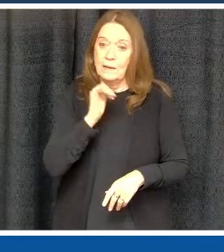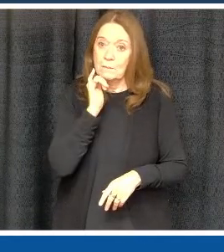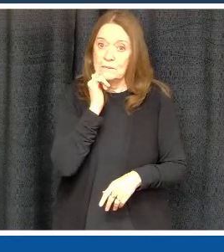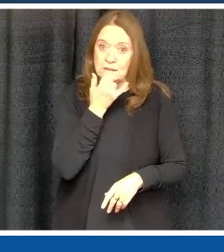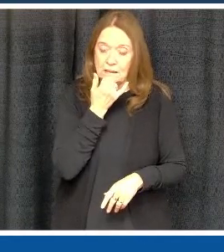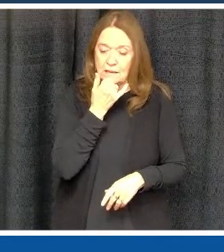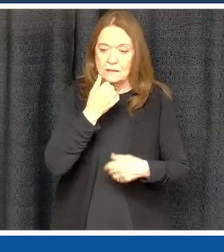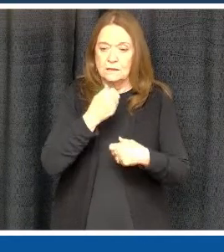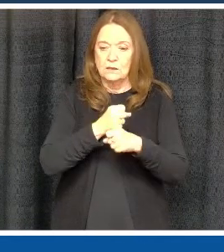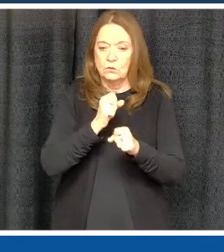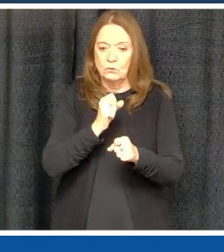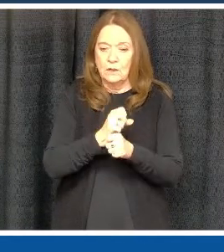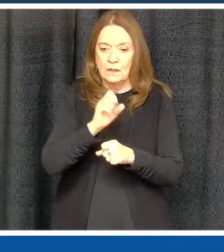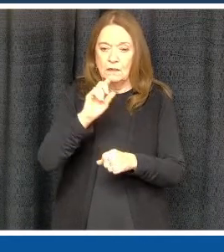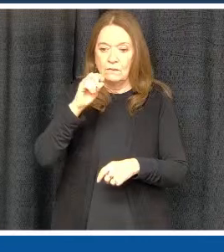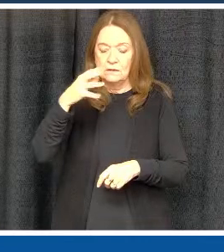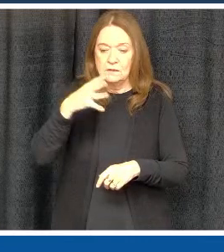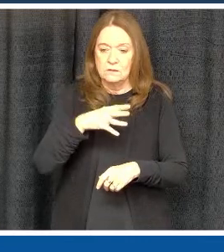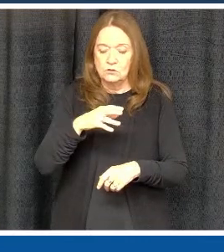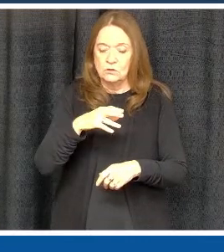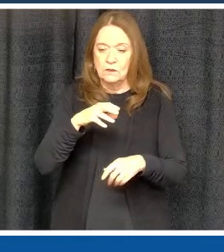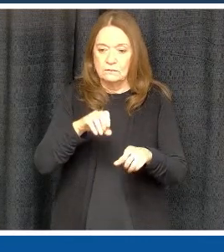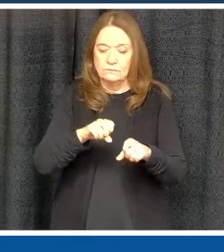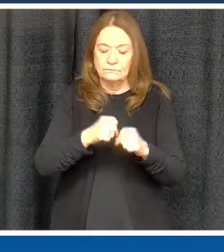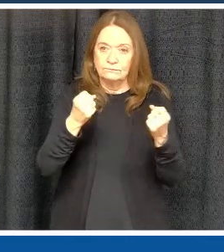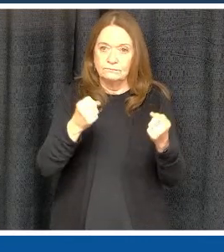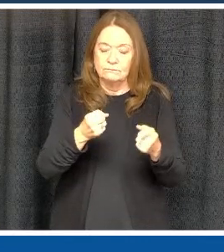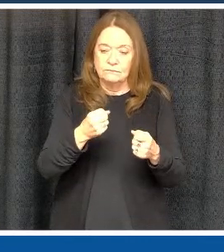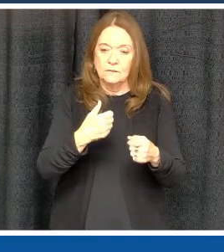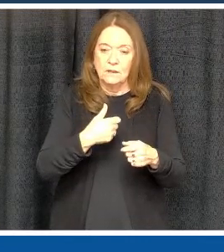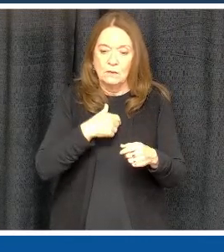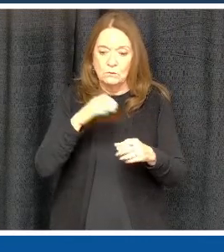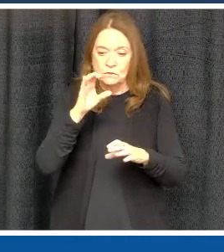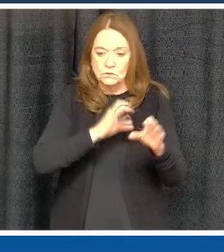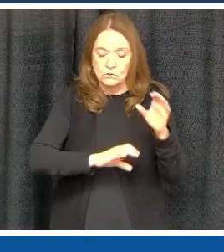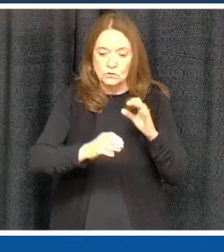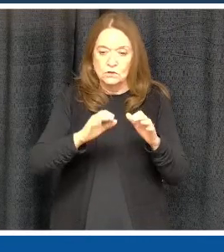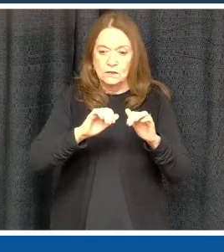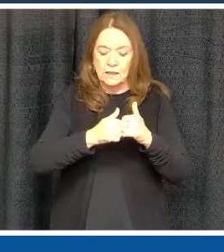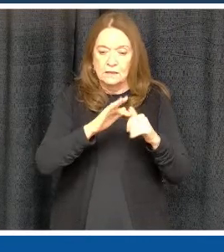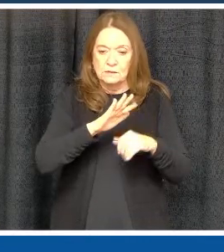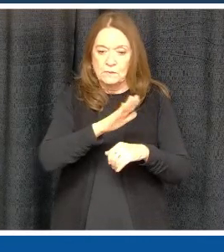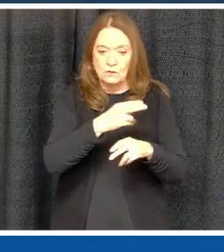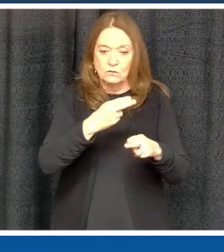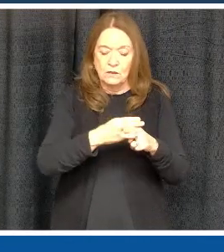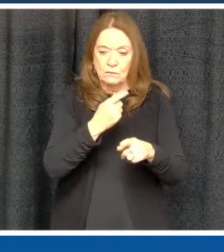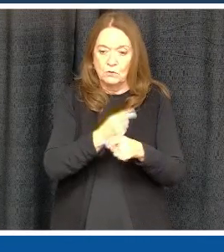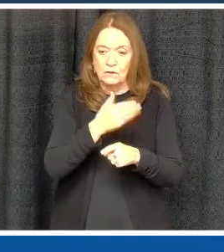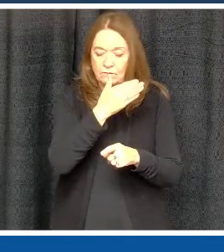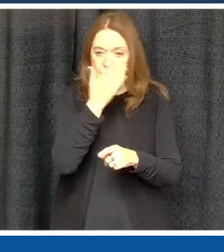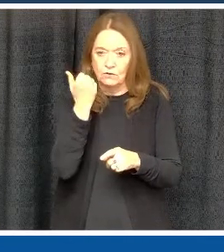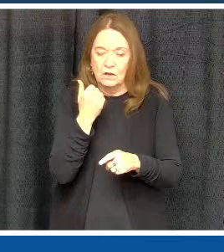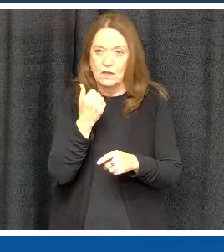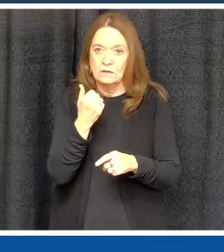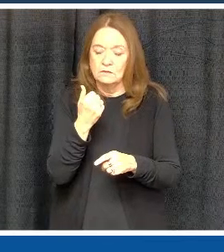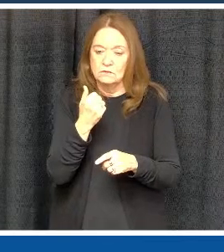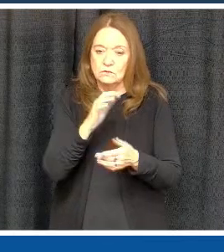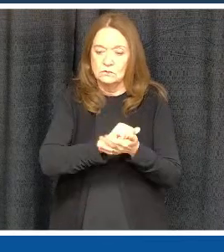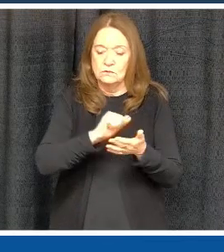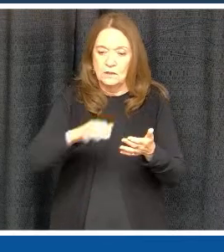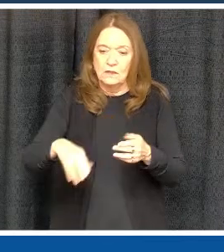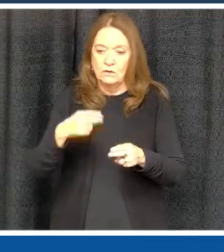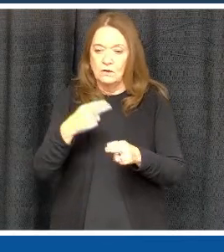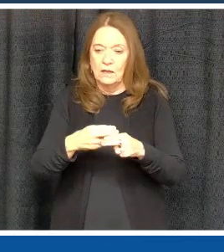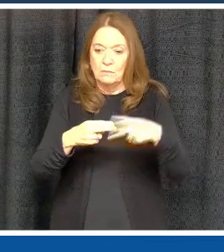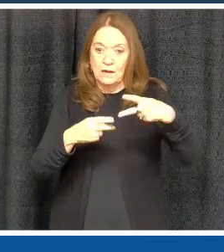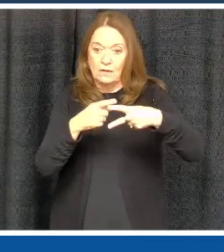mistakenly created a sunshine violation. I was searching how to spell her name correctly and forgot to take her name out of the to